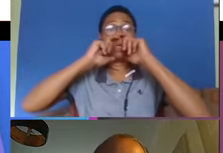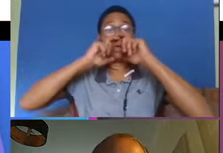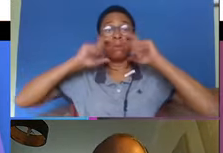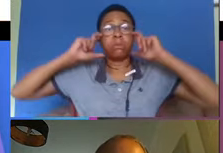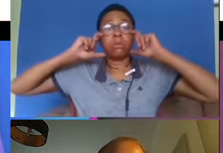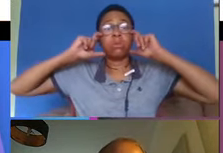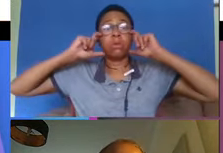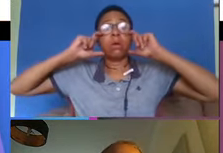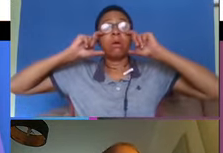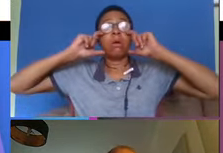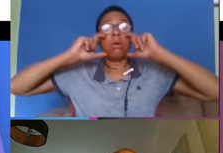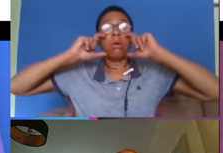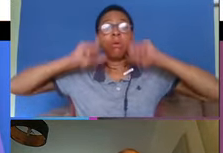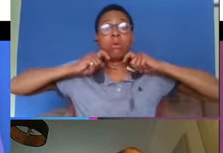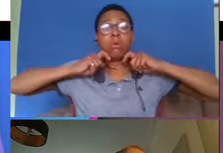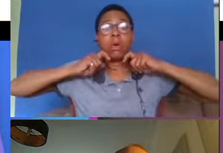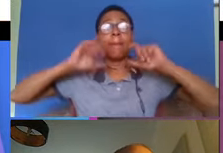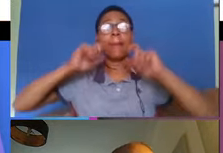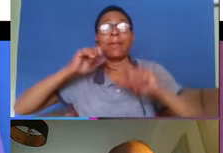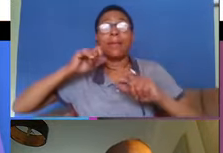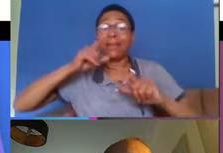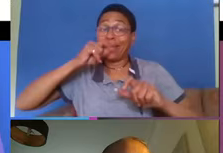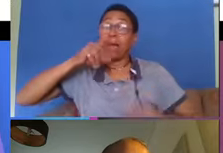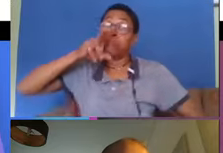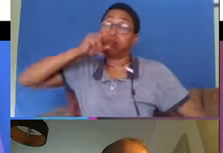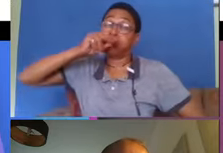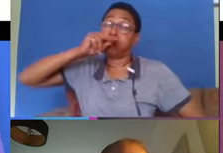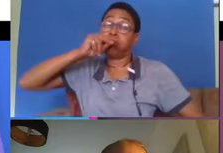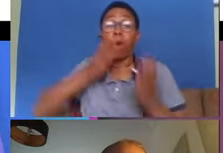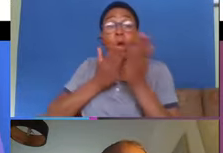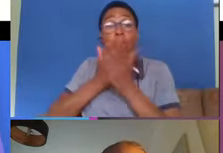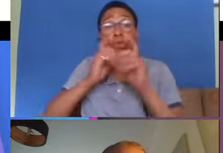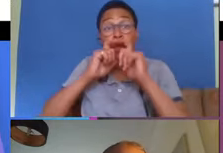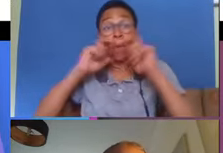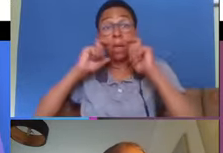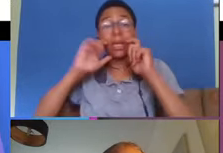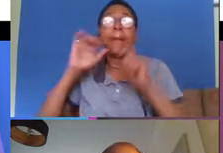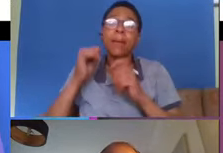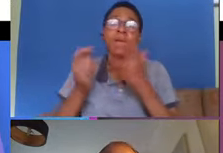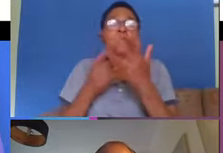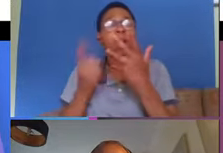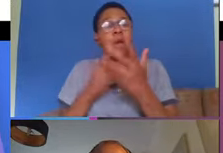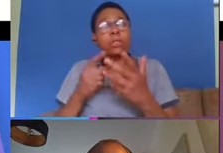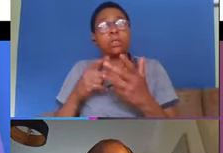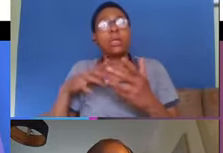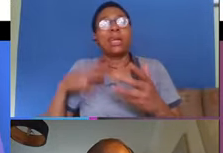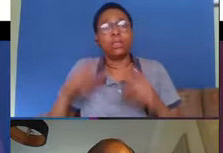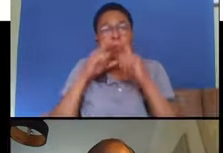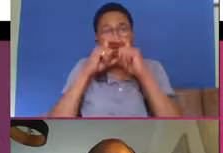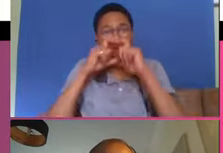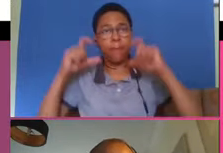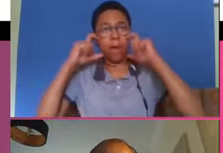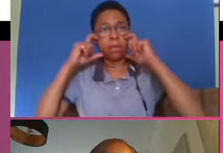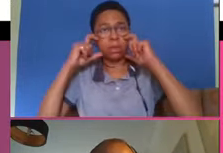speak and be heard, then it's maybe a good idea for others to be masked within this as well.